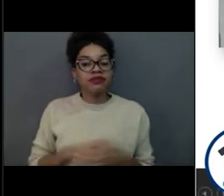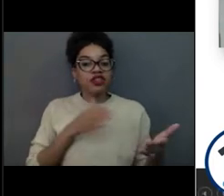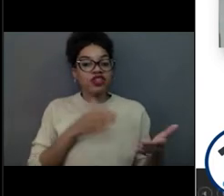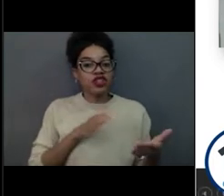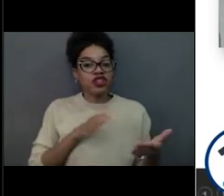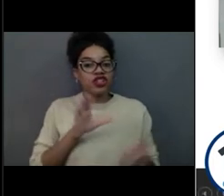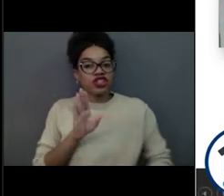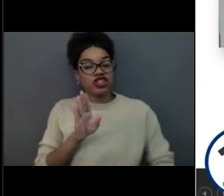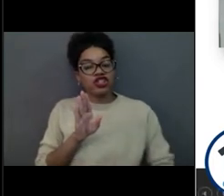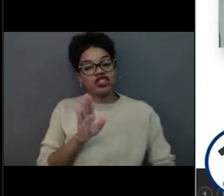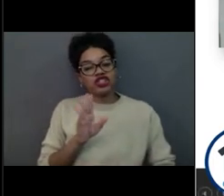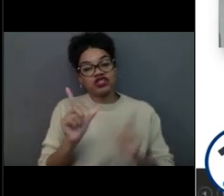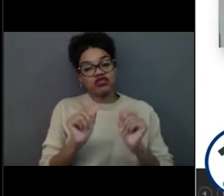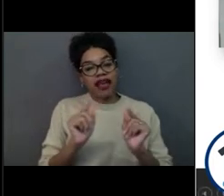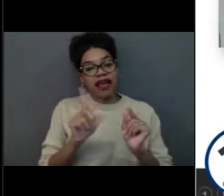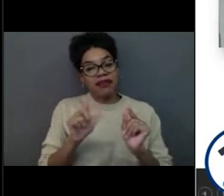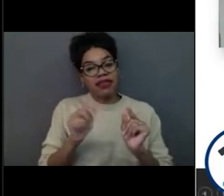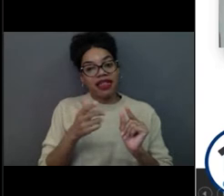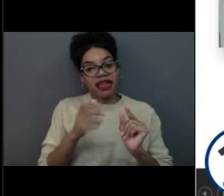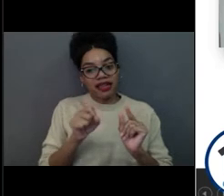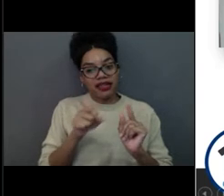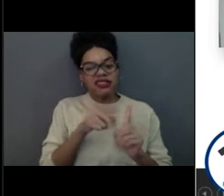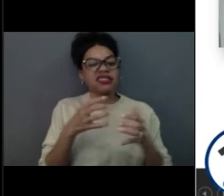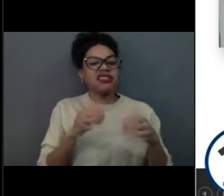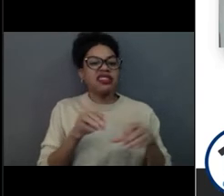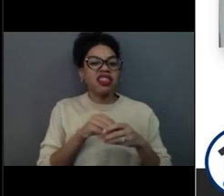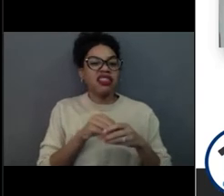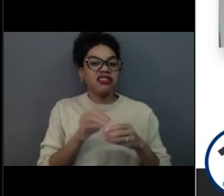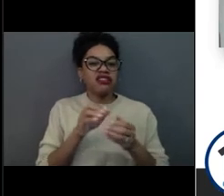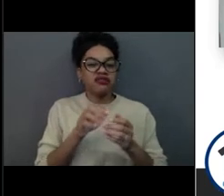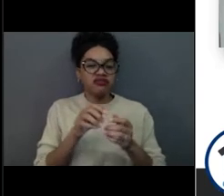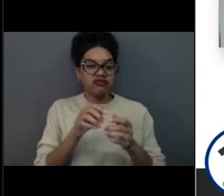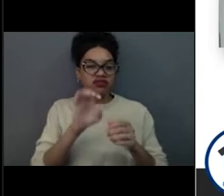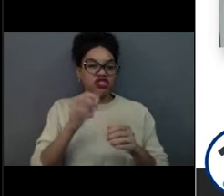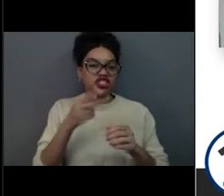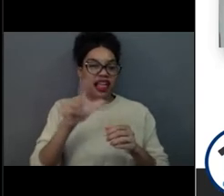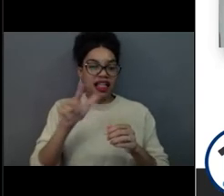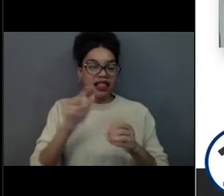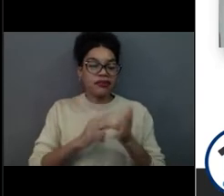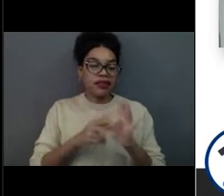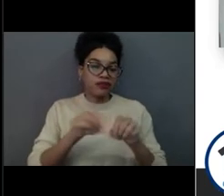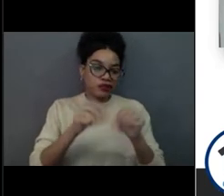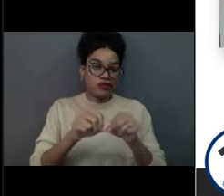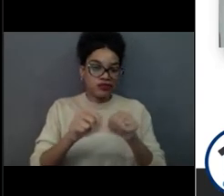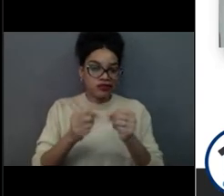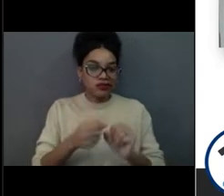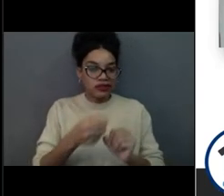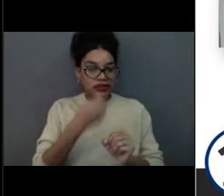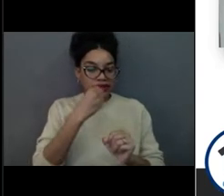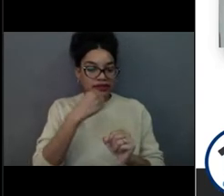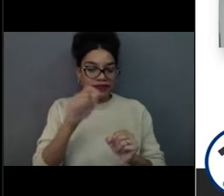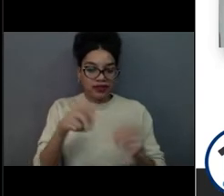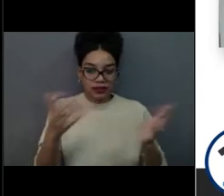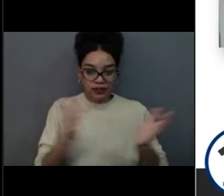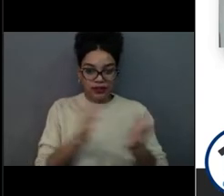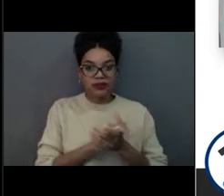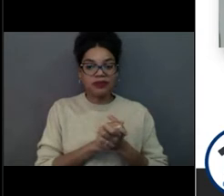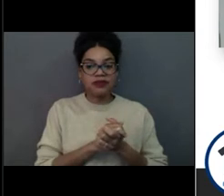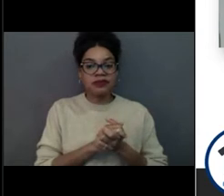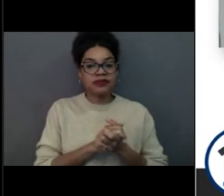here and right here. They're still in the shell, so you'd have to do that cracking at home on your own if you bought that product.